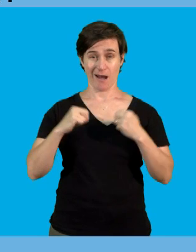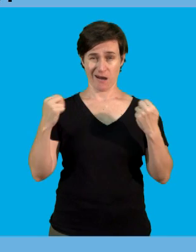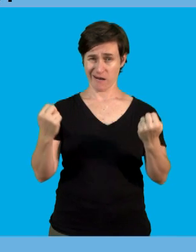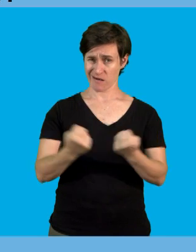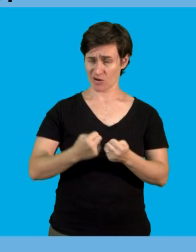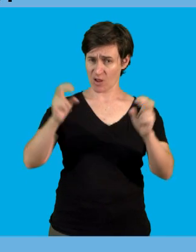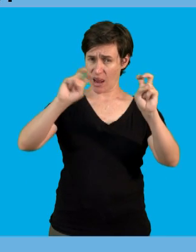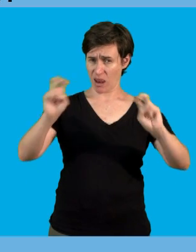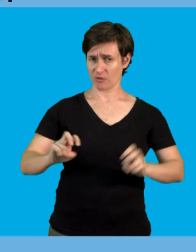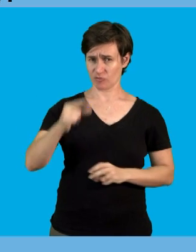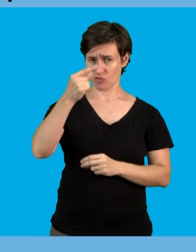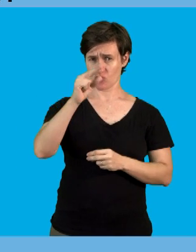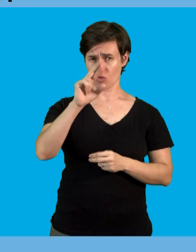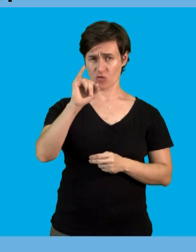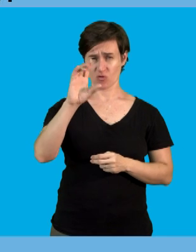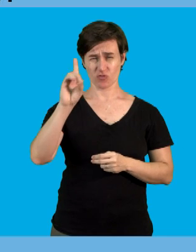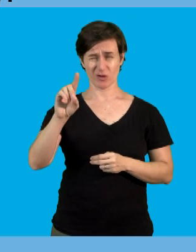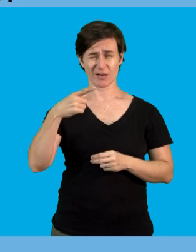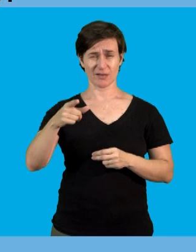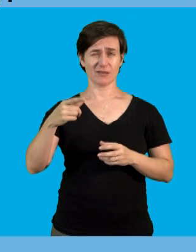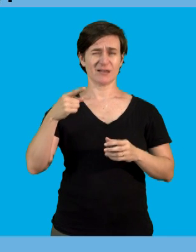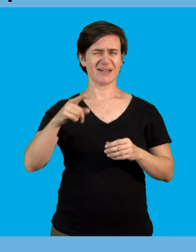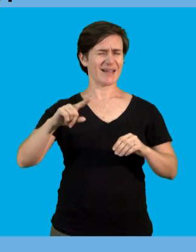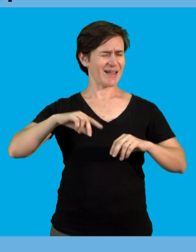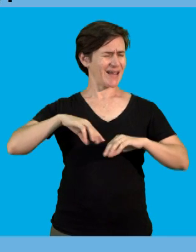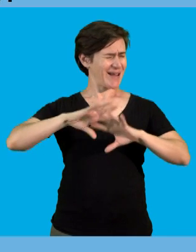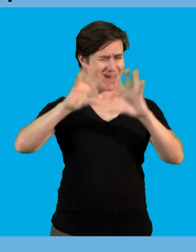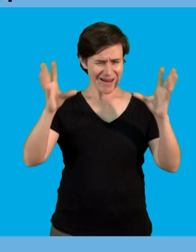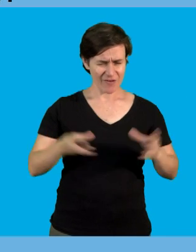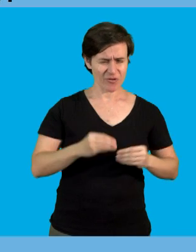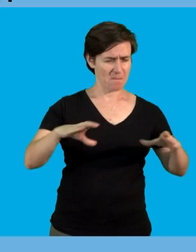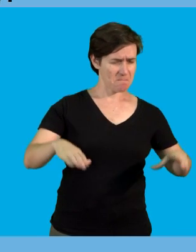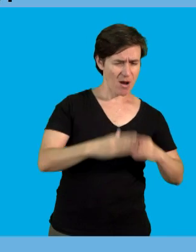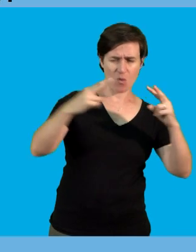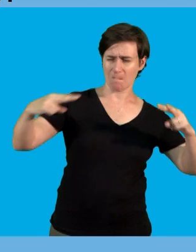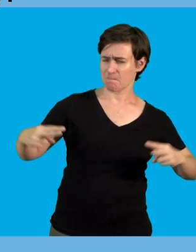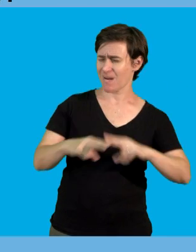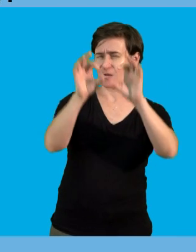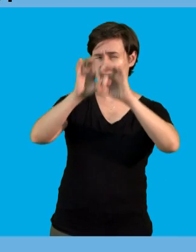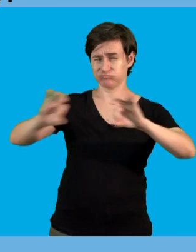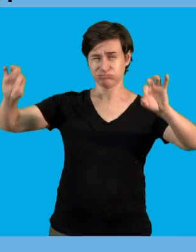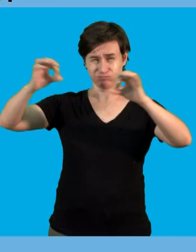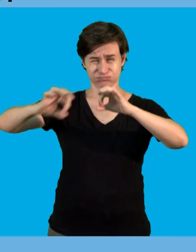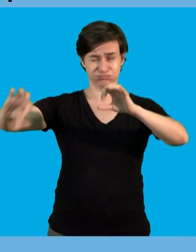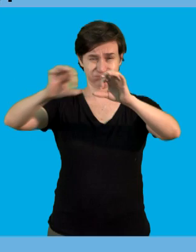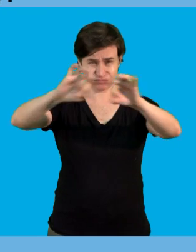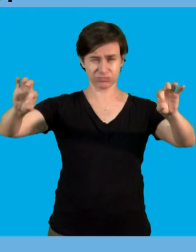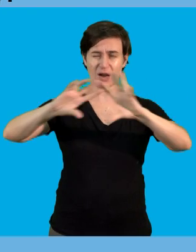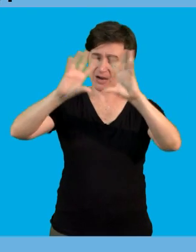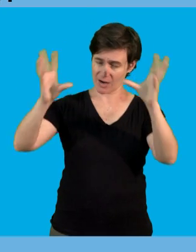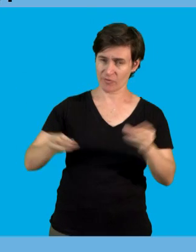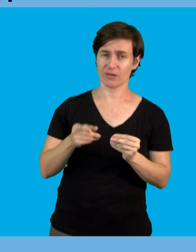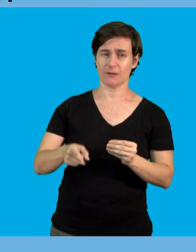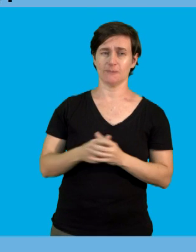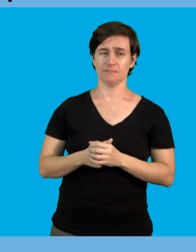National Electricity Grid, that's now the network of cables, pylons, and transformers which transfer electricity throughout the